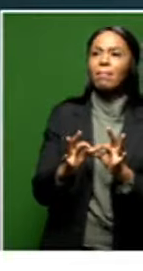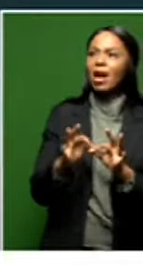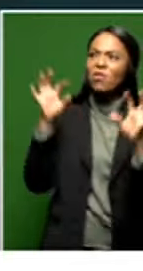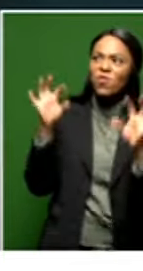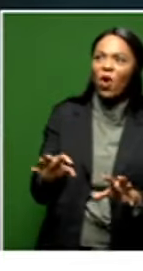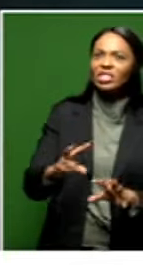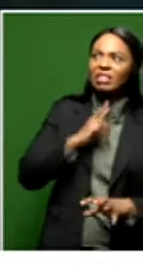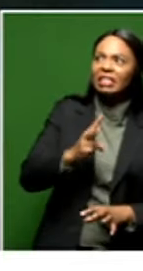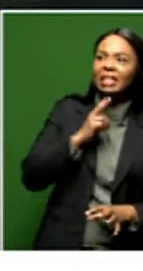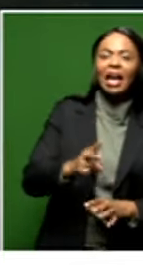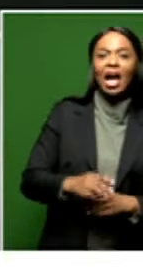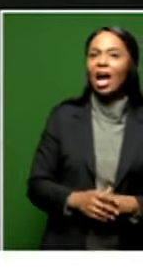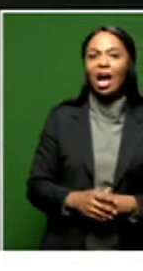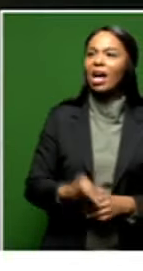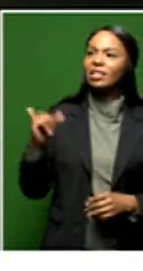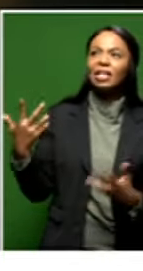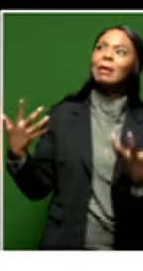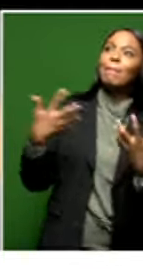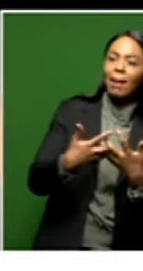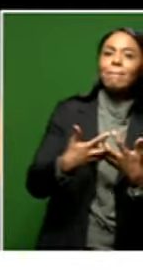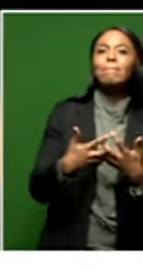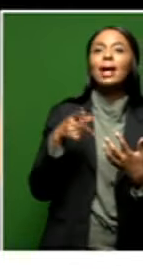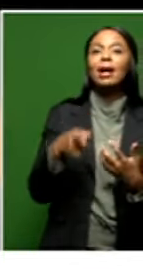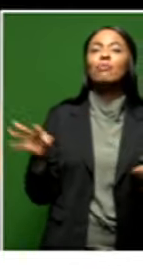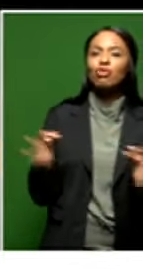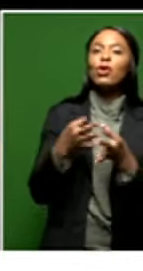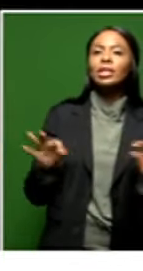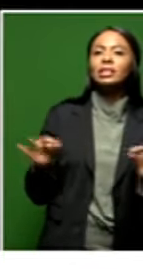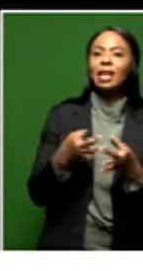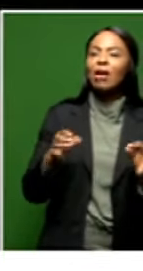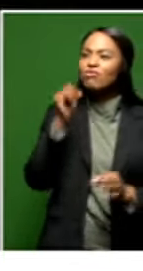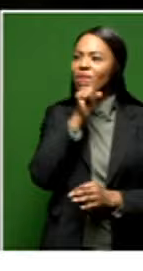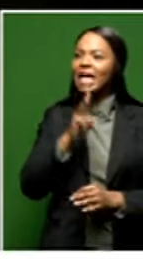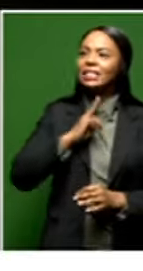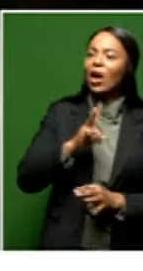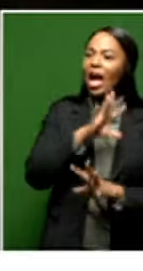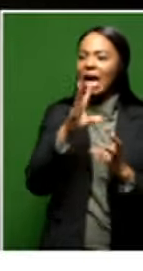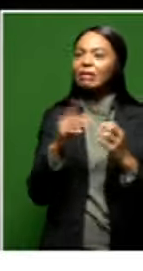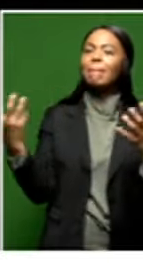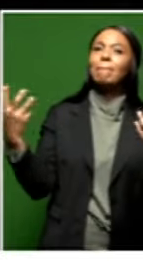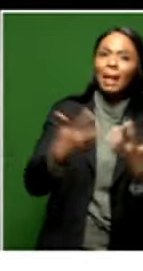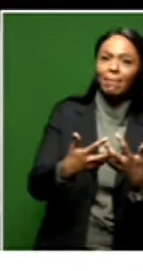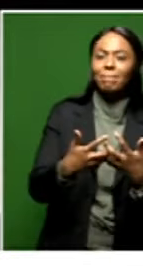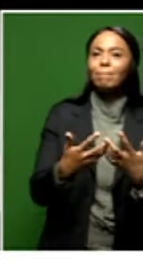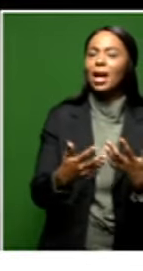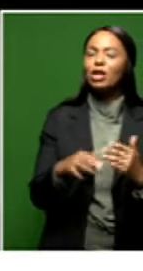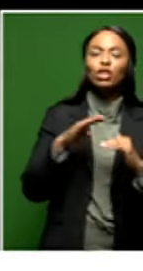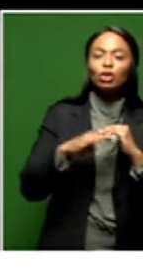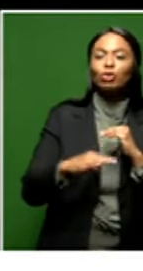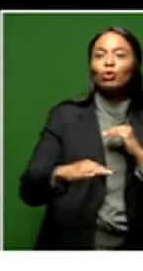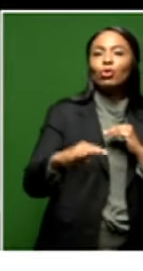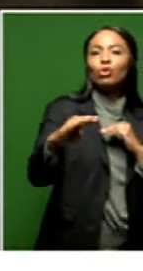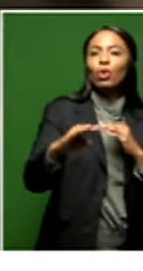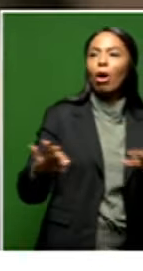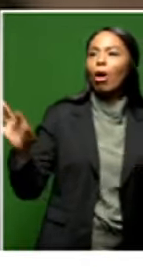So we could just find ways of who sings what, which part, and Sure. The song just morphed into